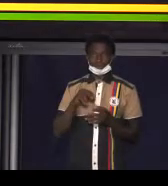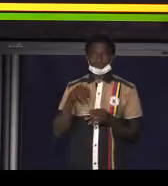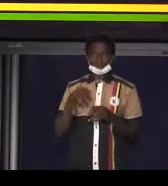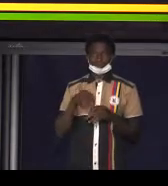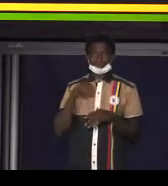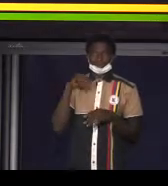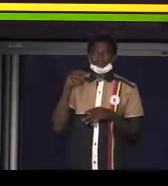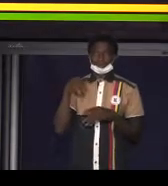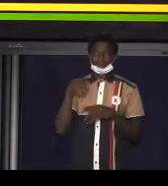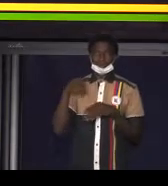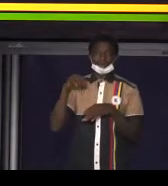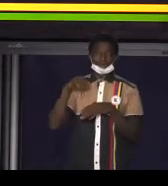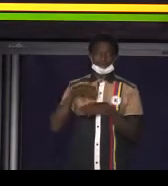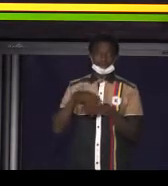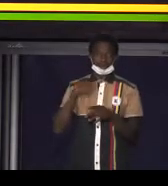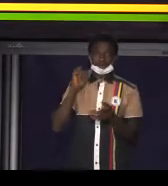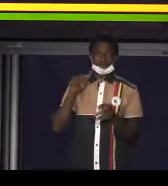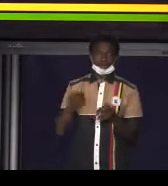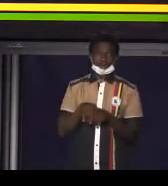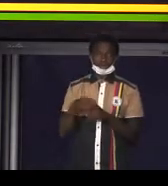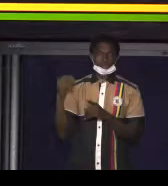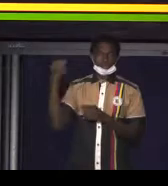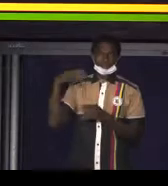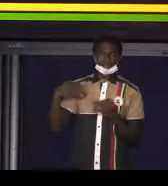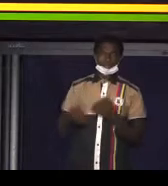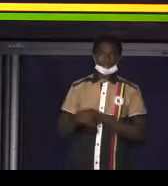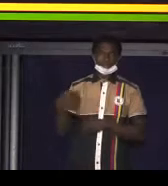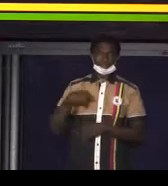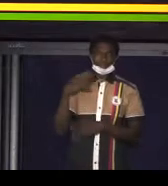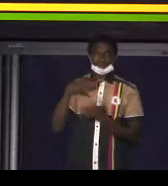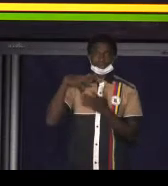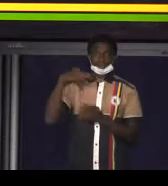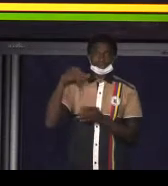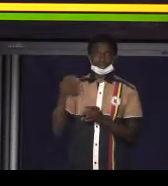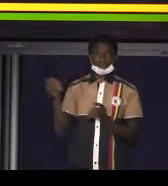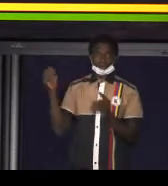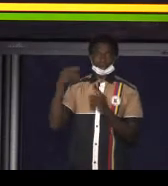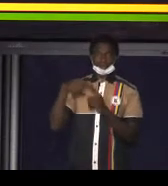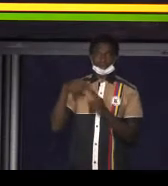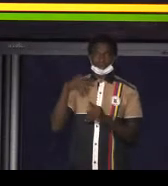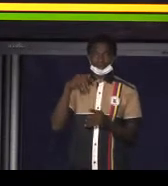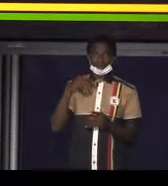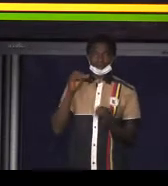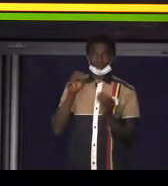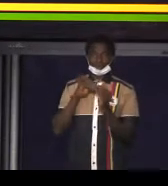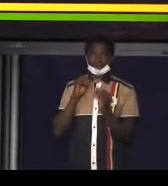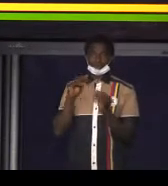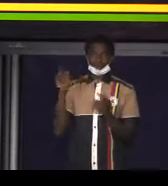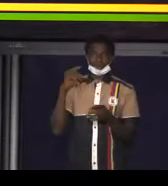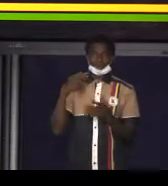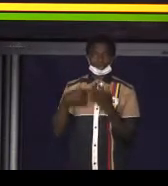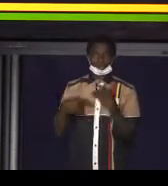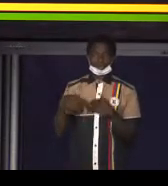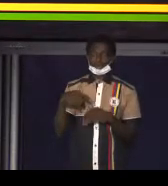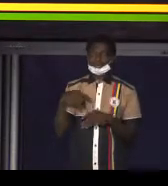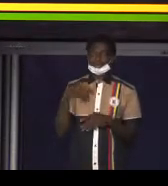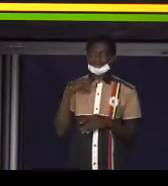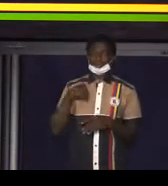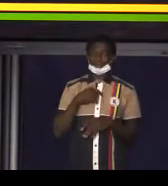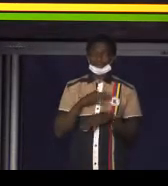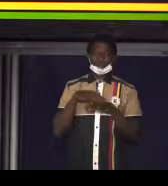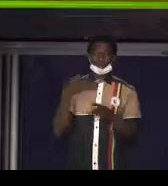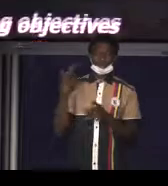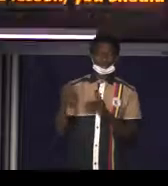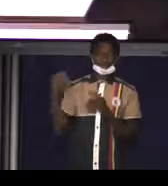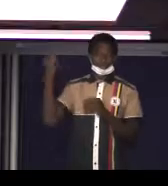to as electricity. But today we shall study more and look at what we really call electricity. The